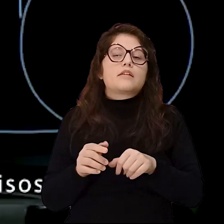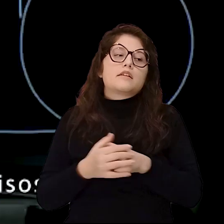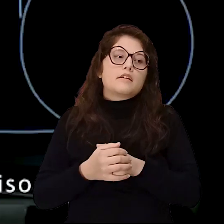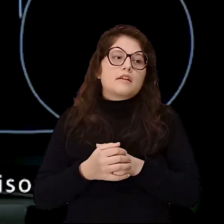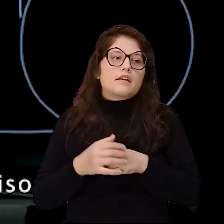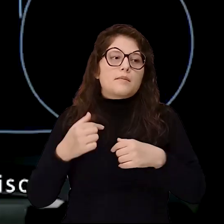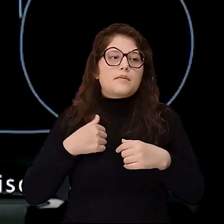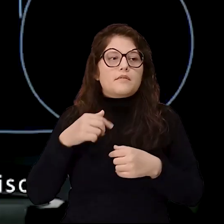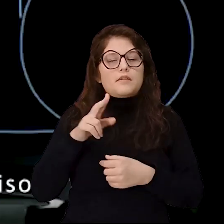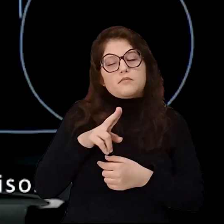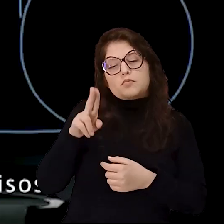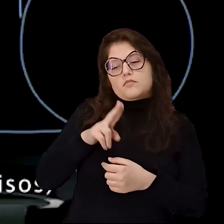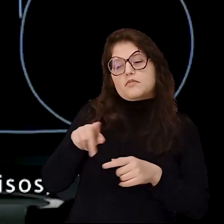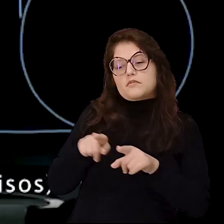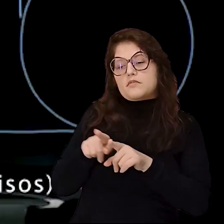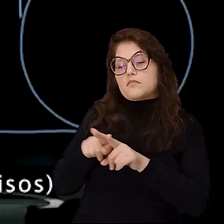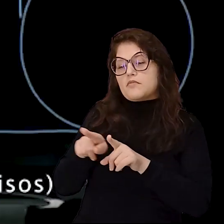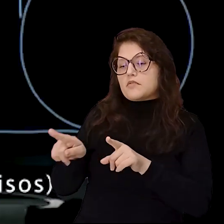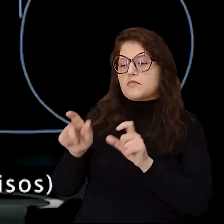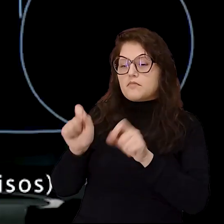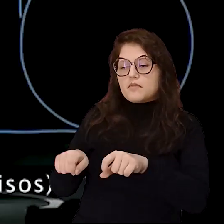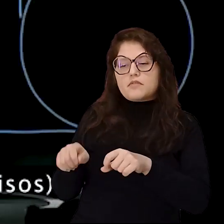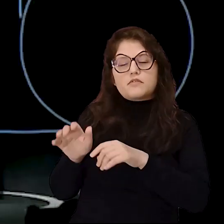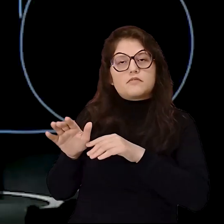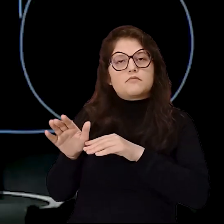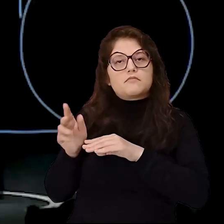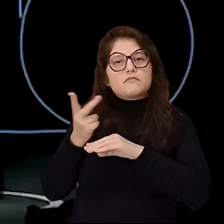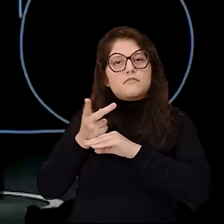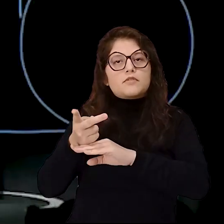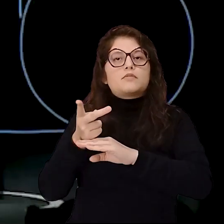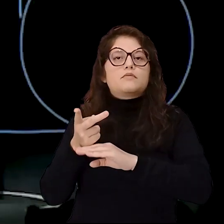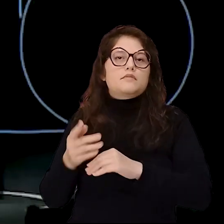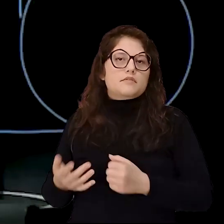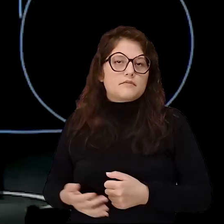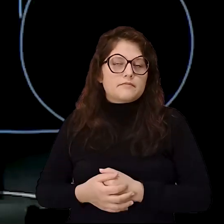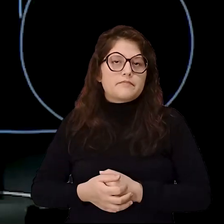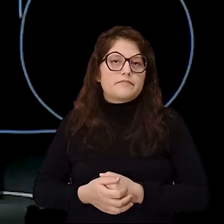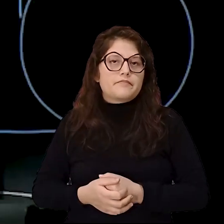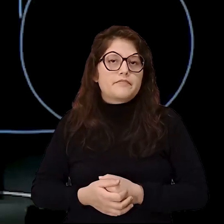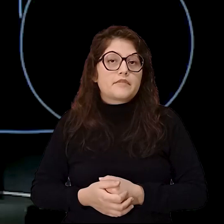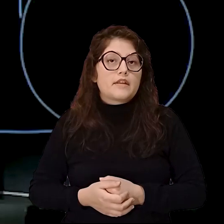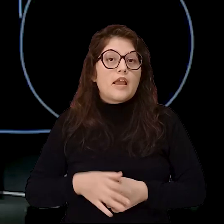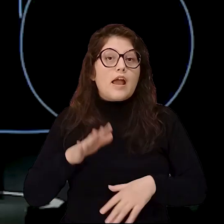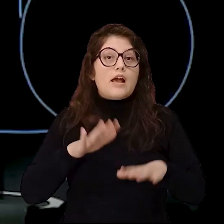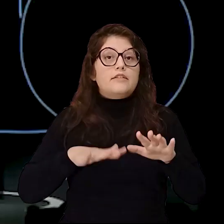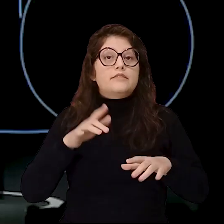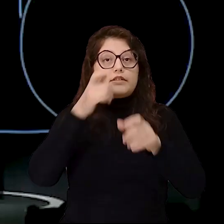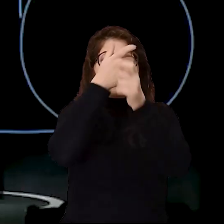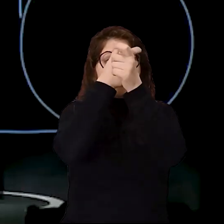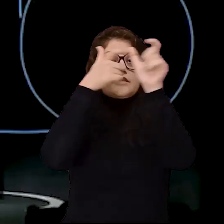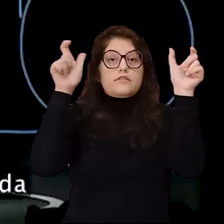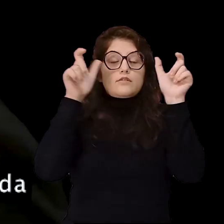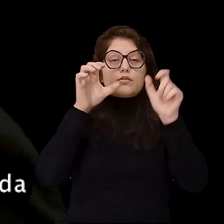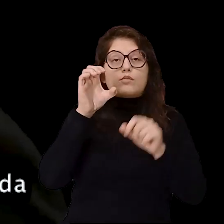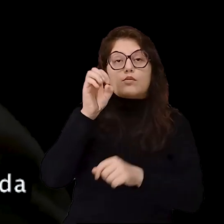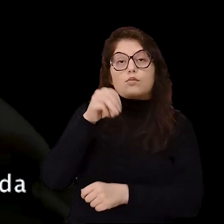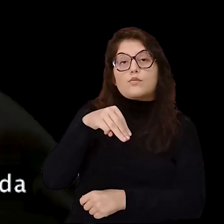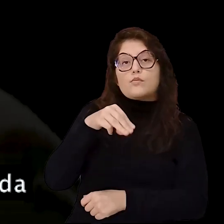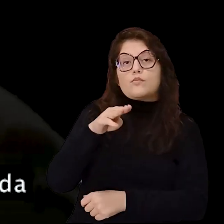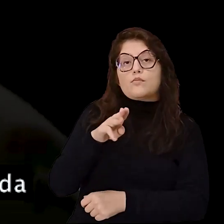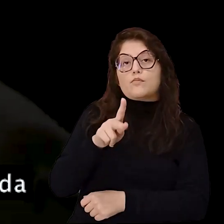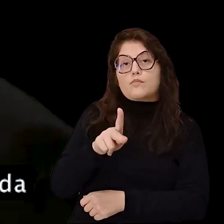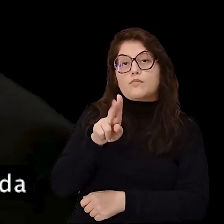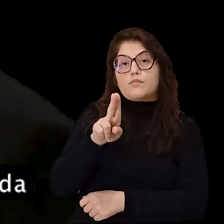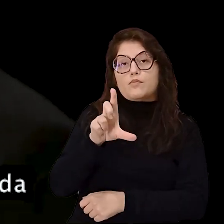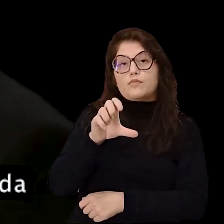She sent me some of them, and I'm not wearing them right now. I suggested